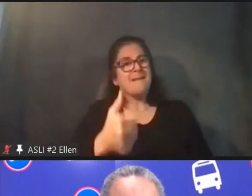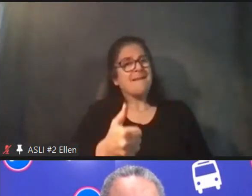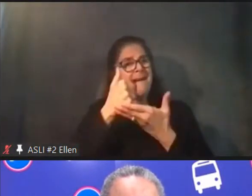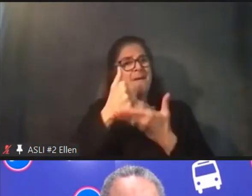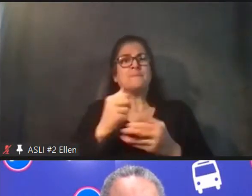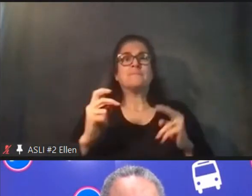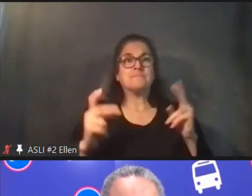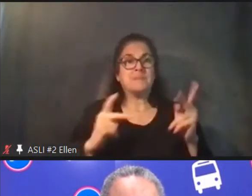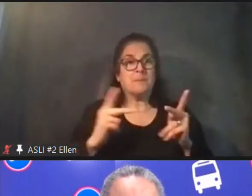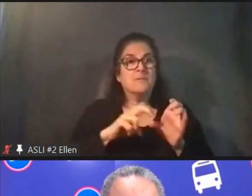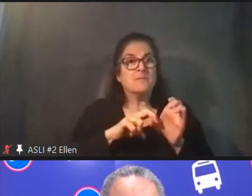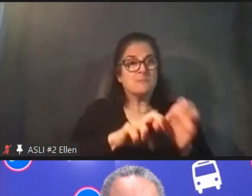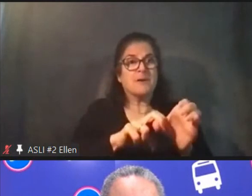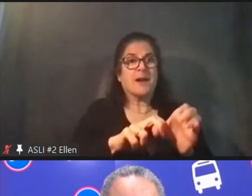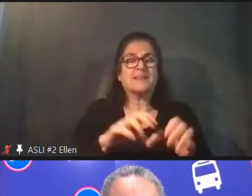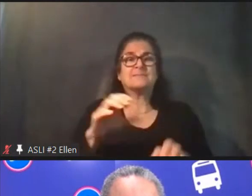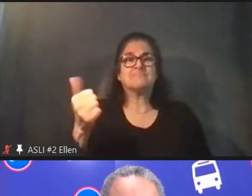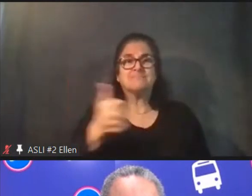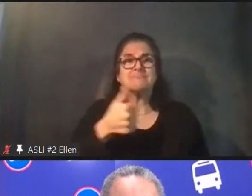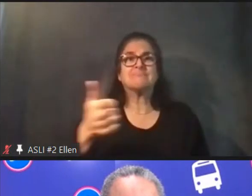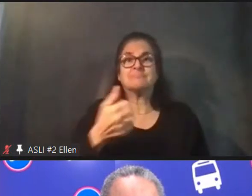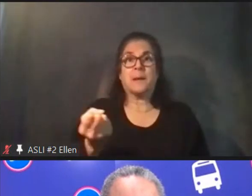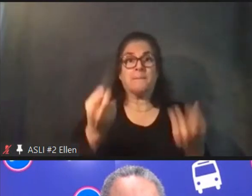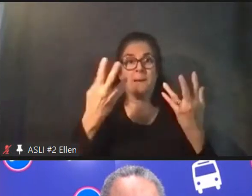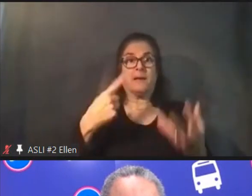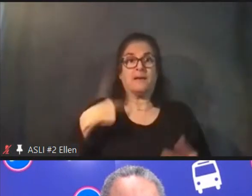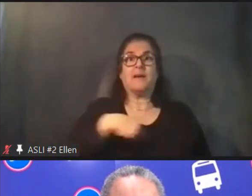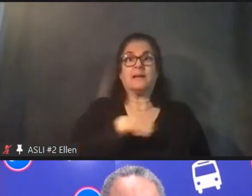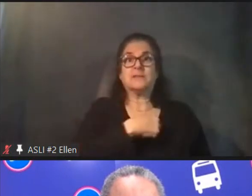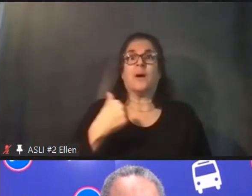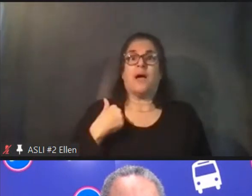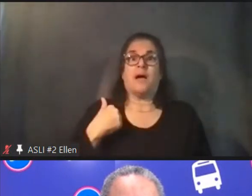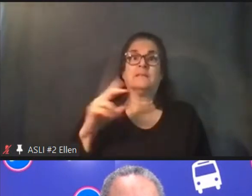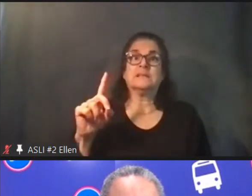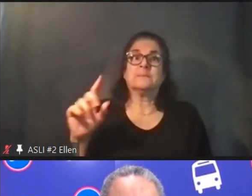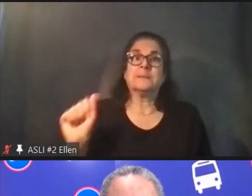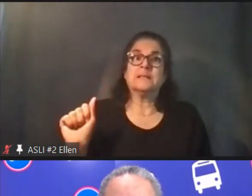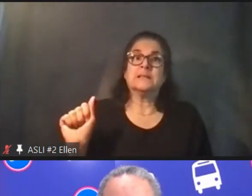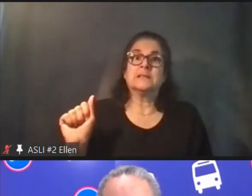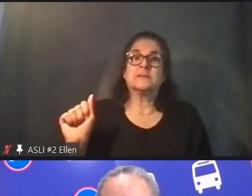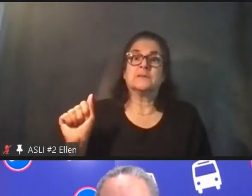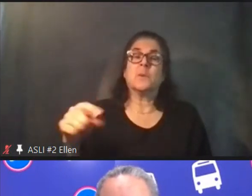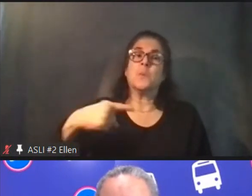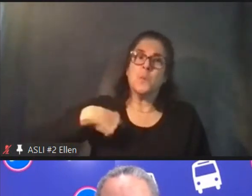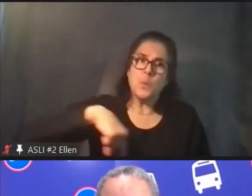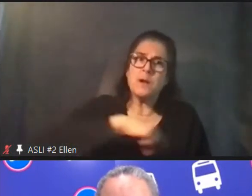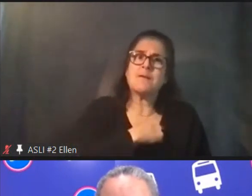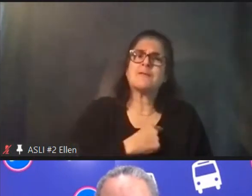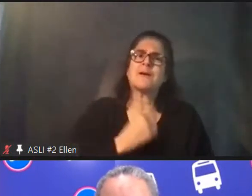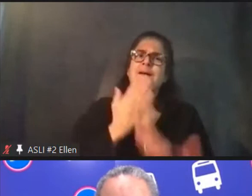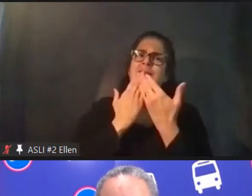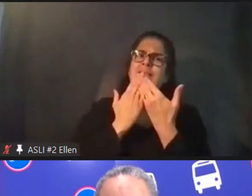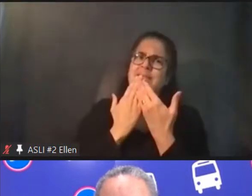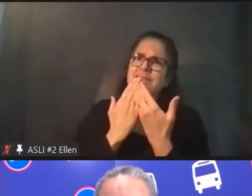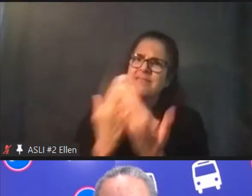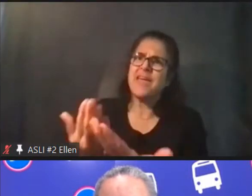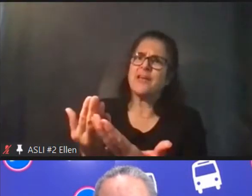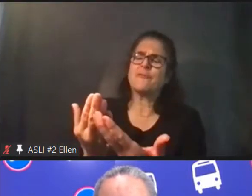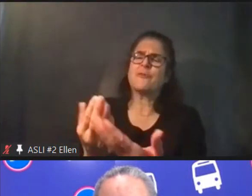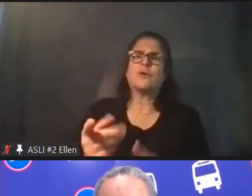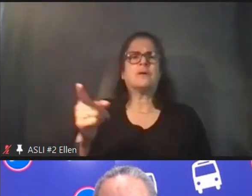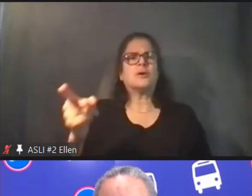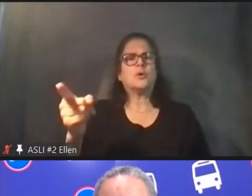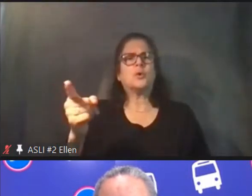including many of us who have disabilities. And we are ever thankful for your vision,